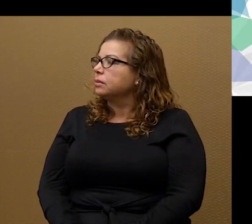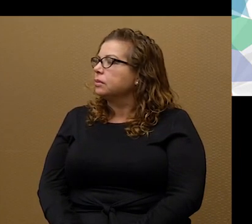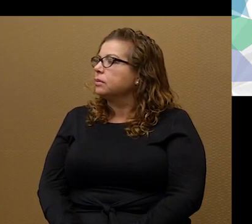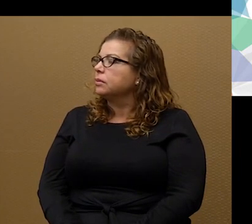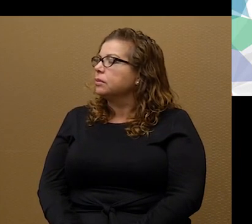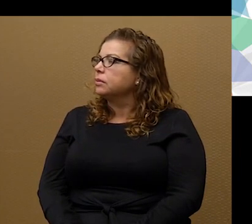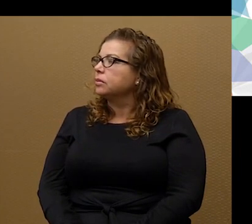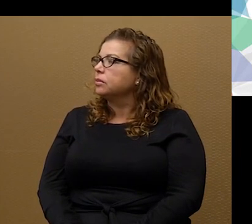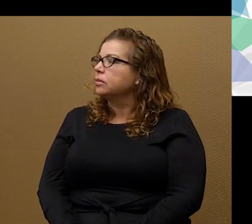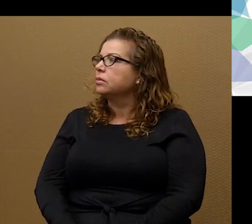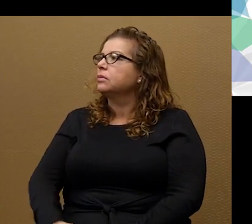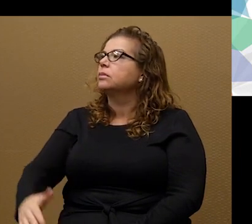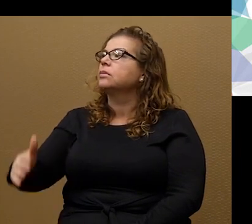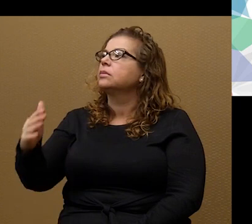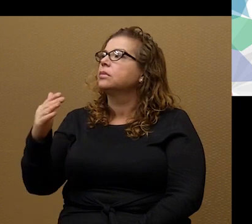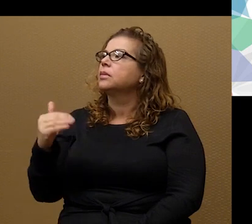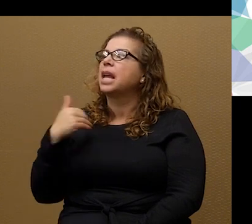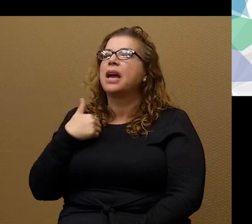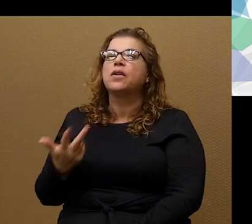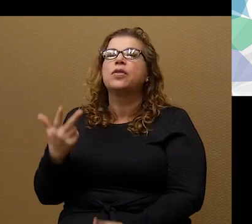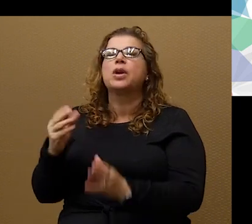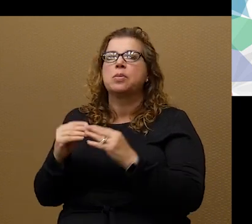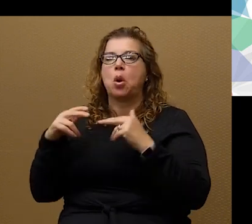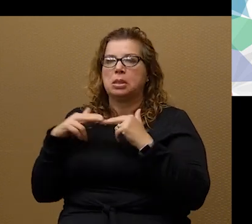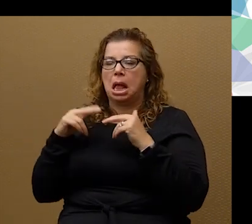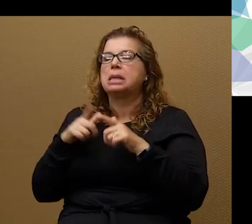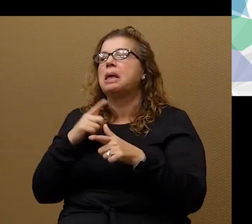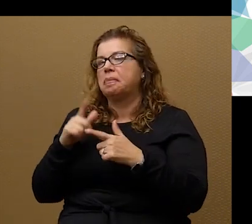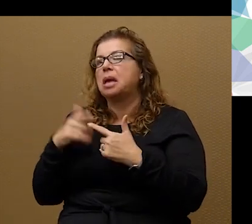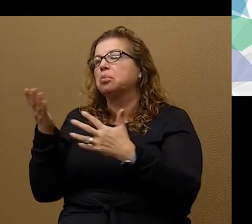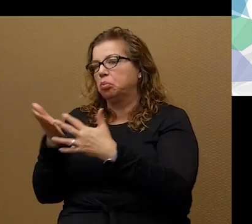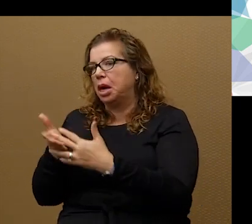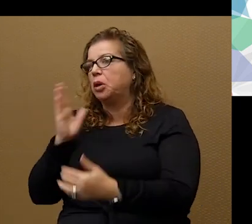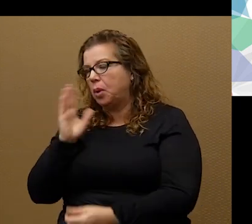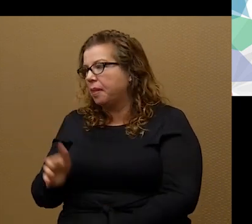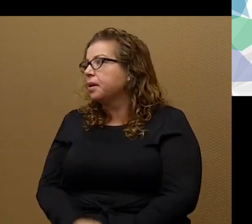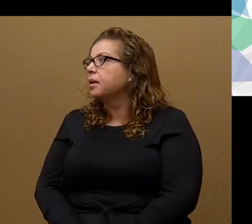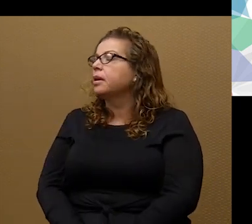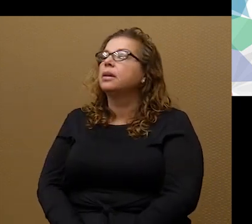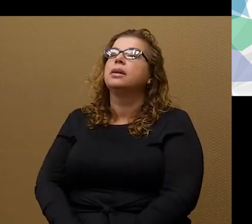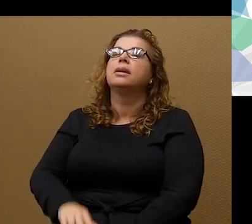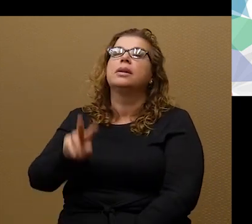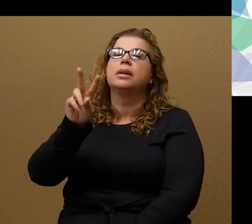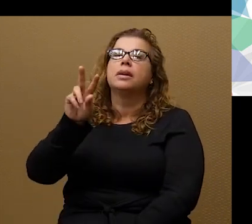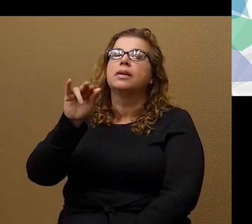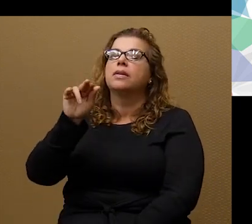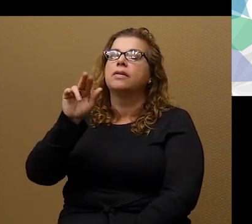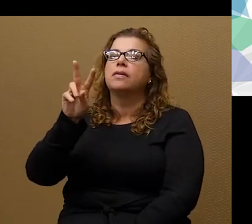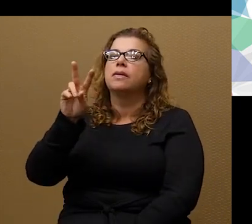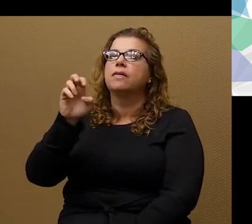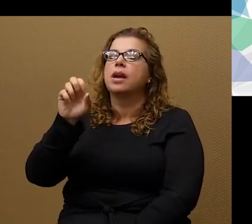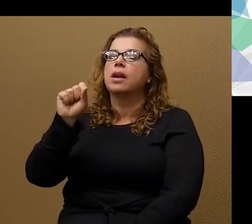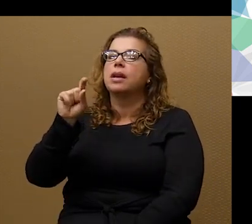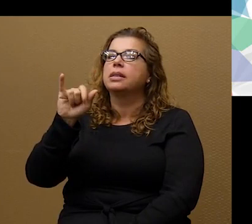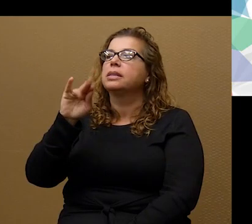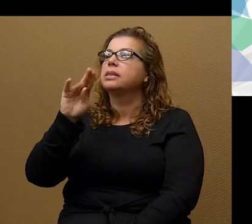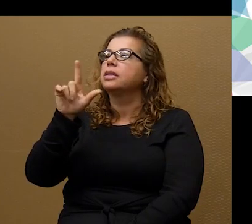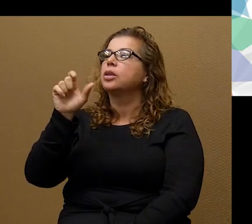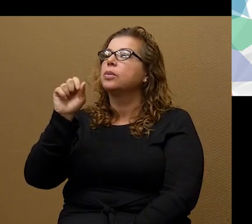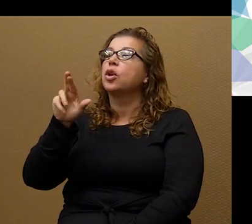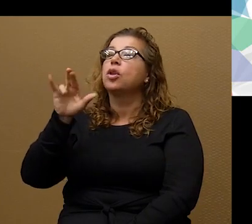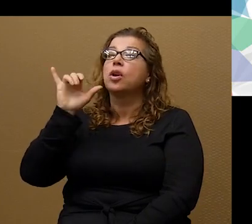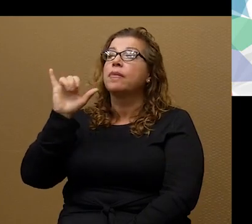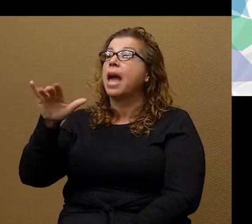All right, we got like 3 more slides, then we'll take a break. Vestibular. This is your sense of movement